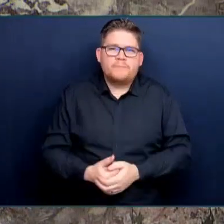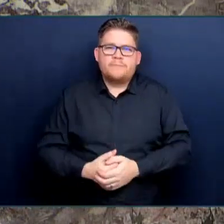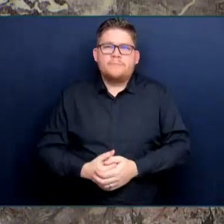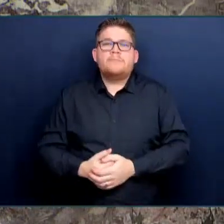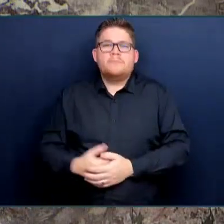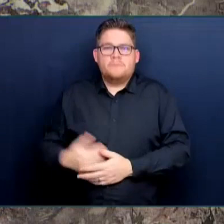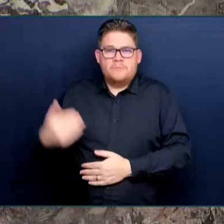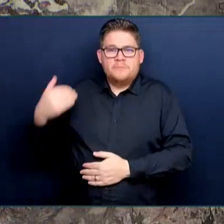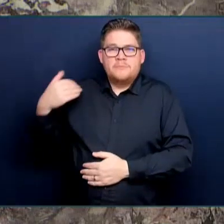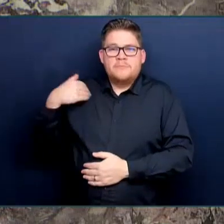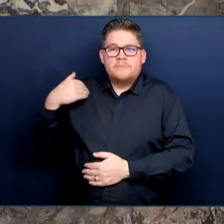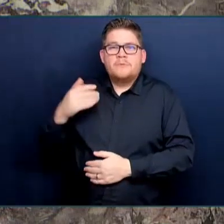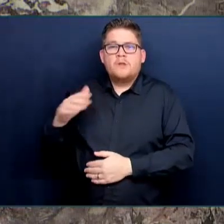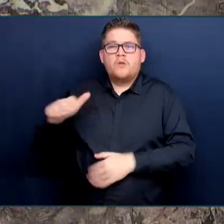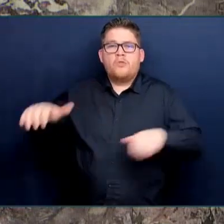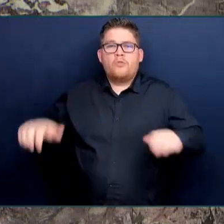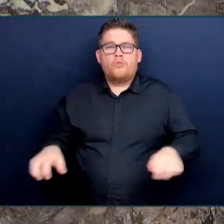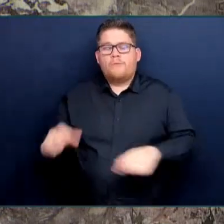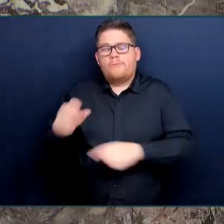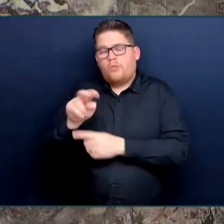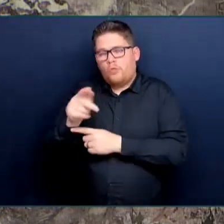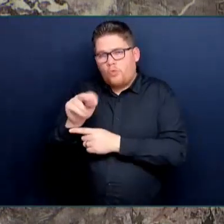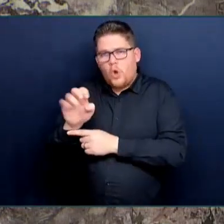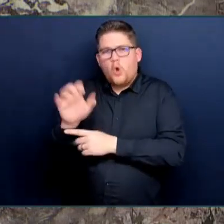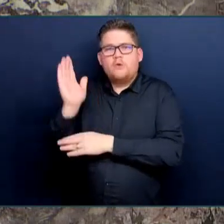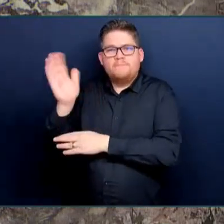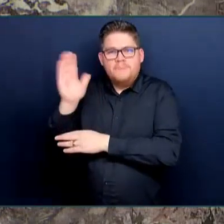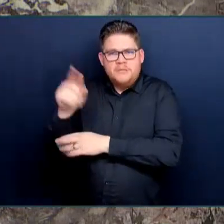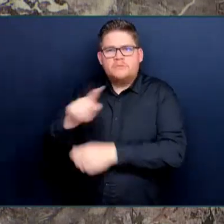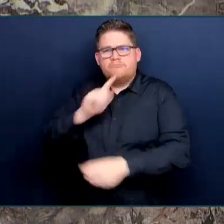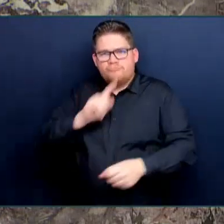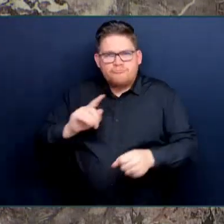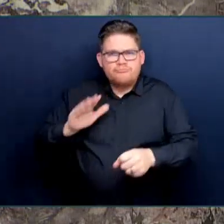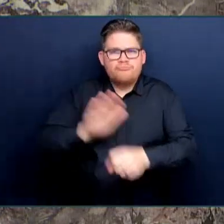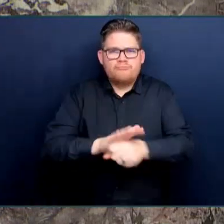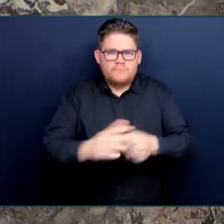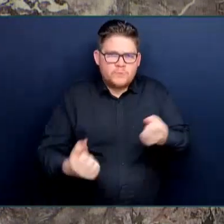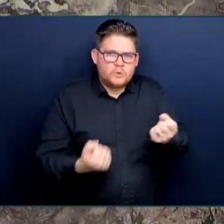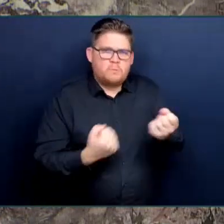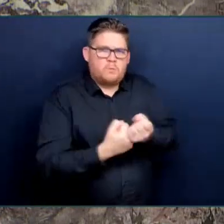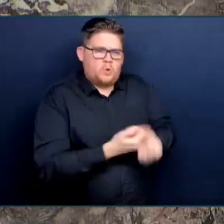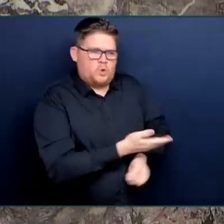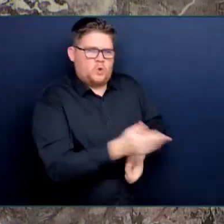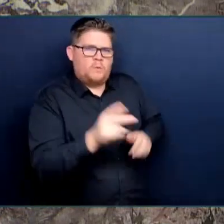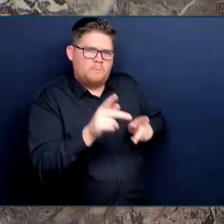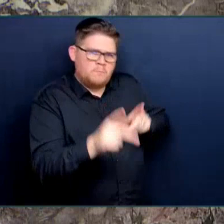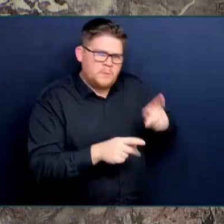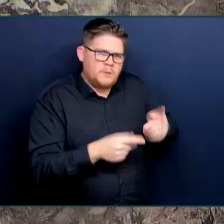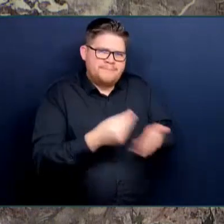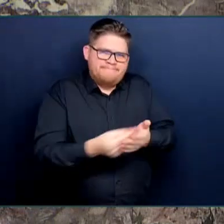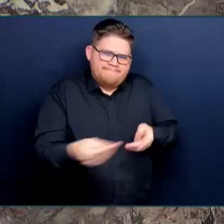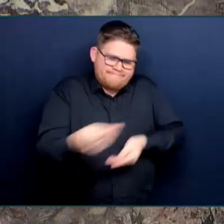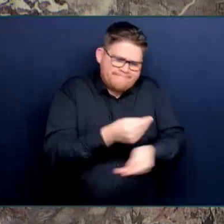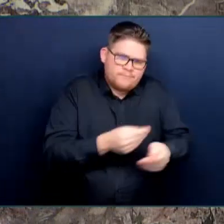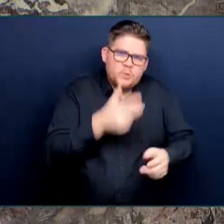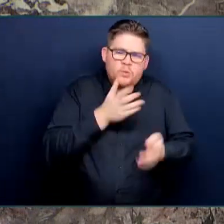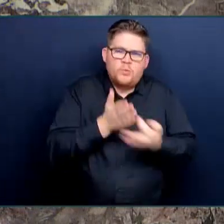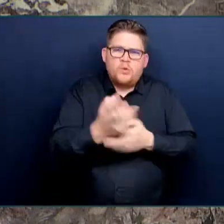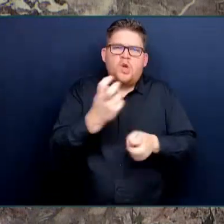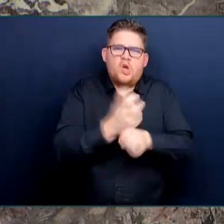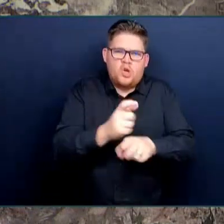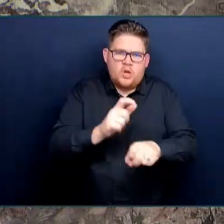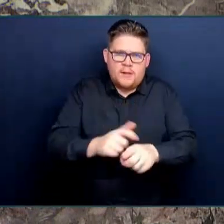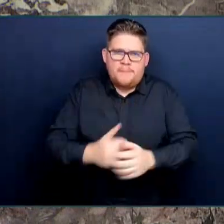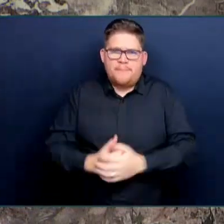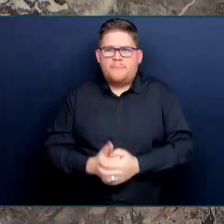most vulnerable people. That is further work that is ahead of us, notwithstanding the action that has been taken